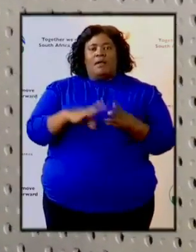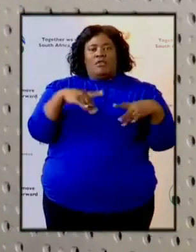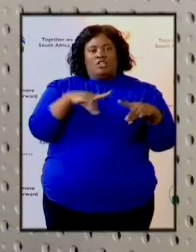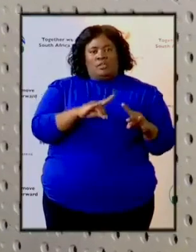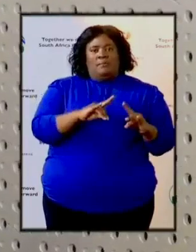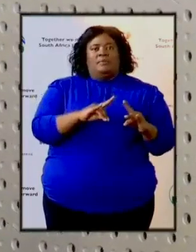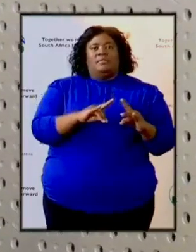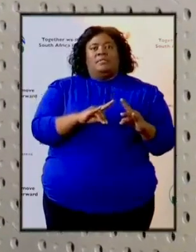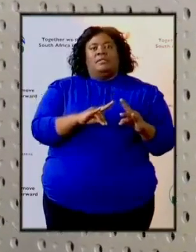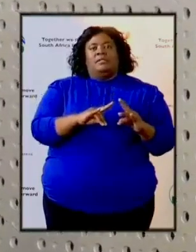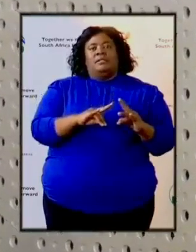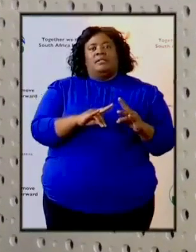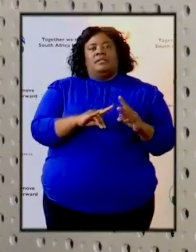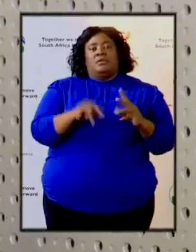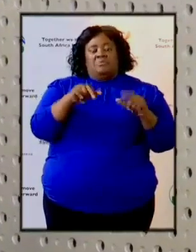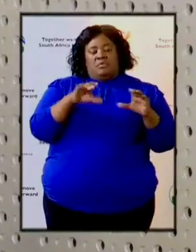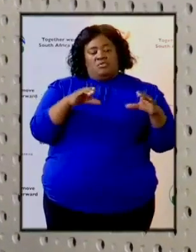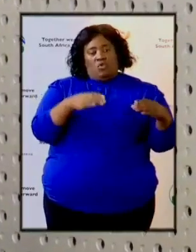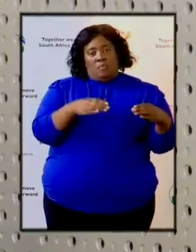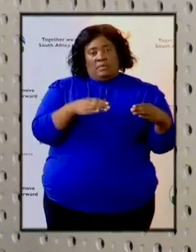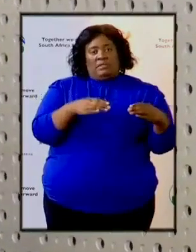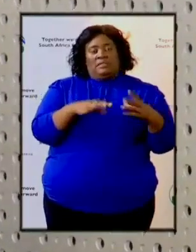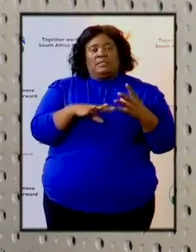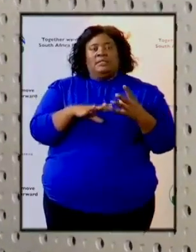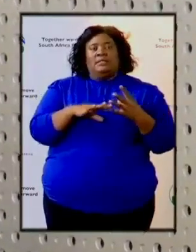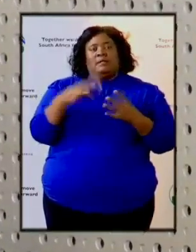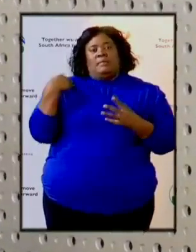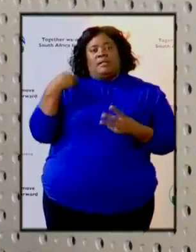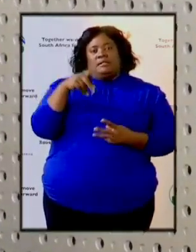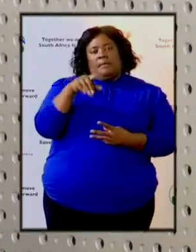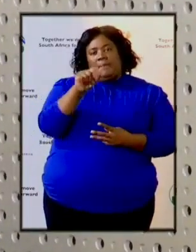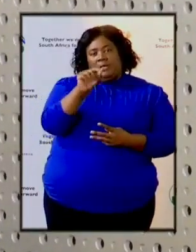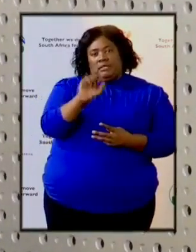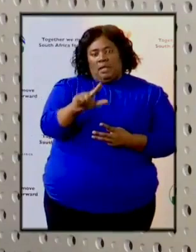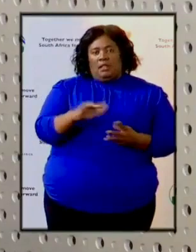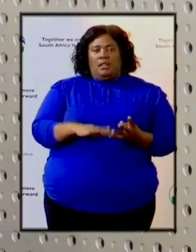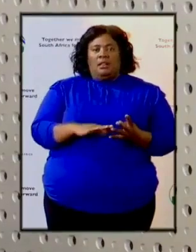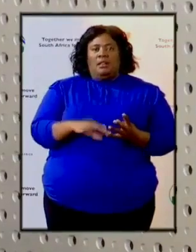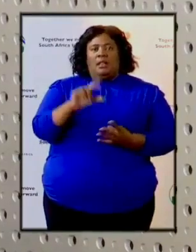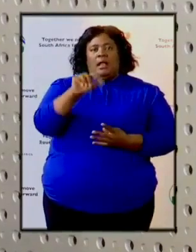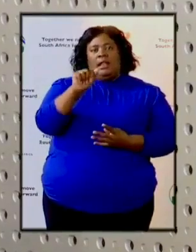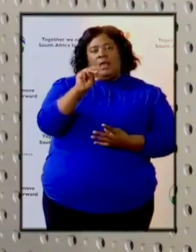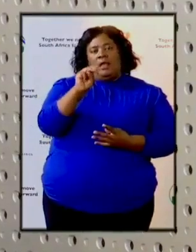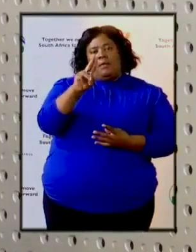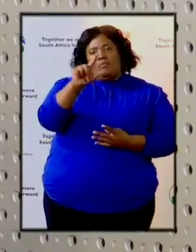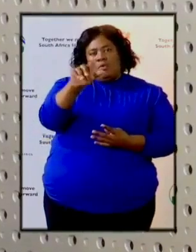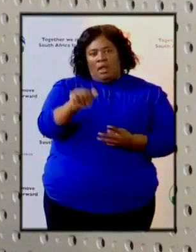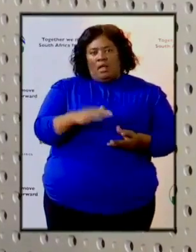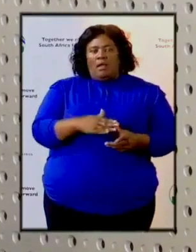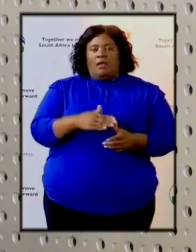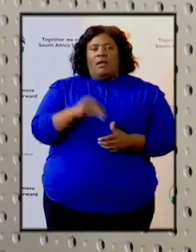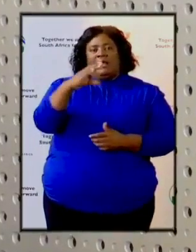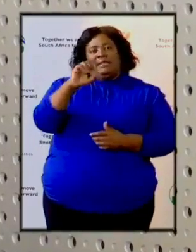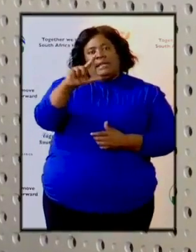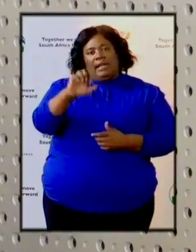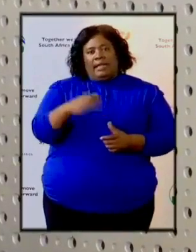chairperson of this committee, Minister Patel, Minister Lamula, Minister Cele,